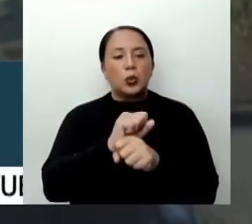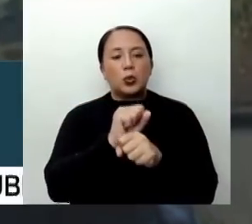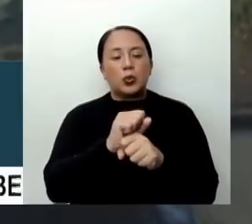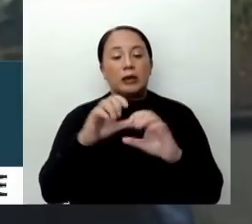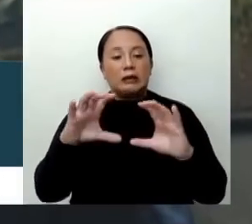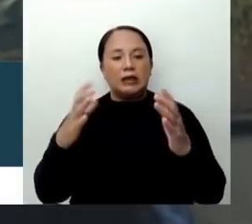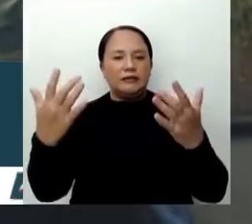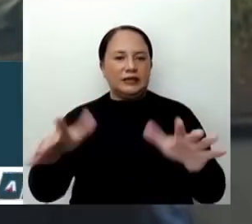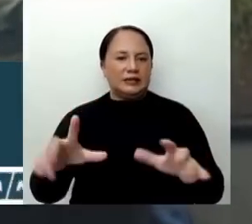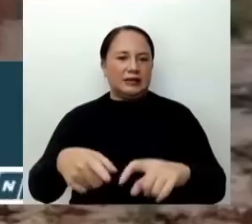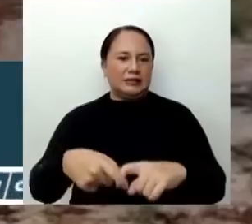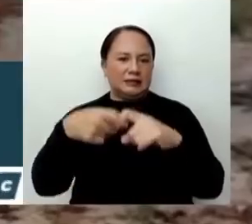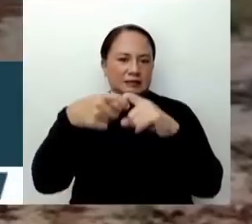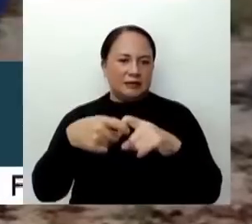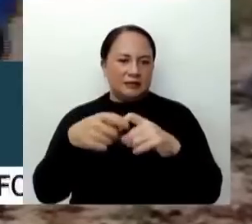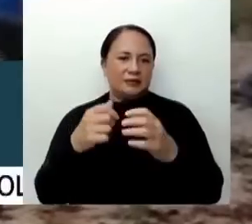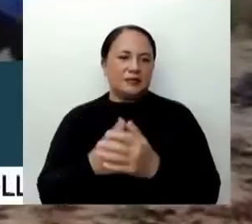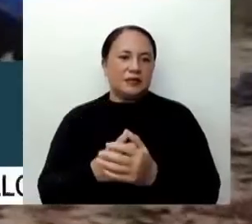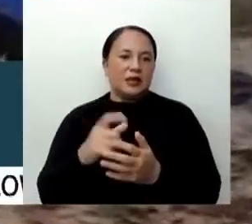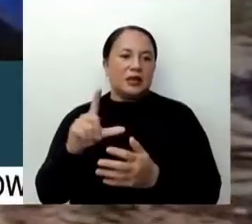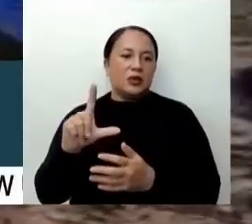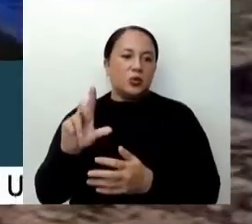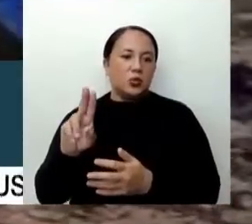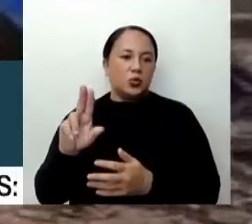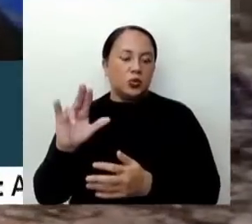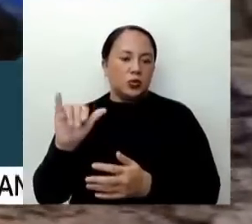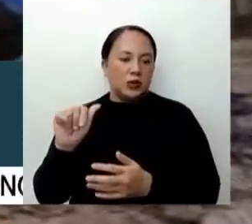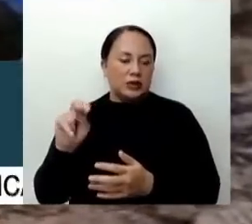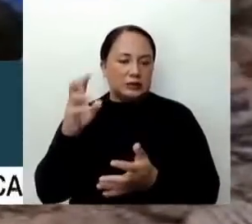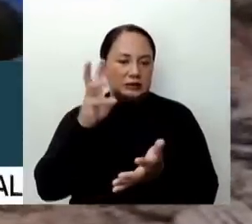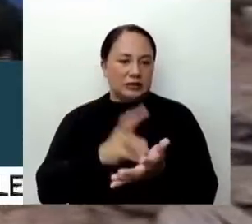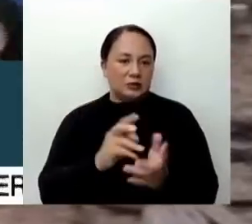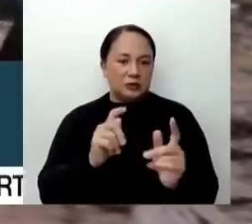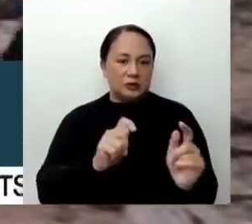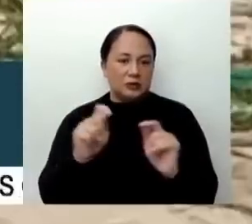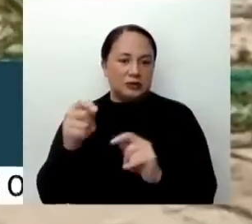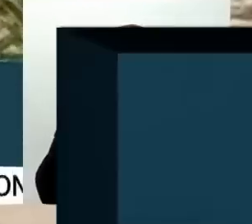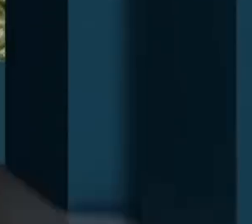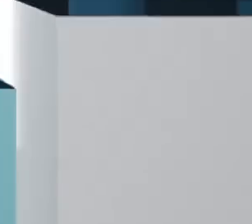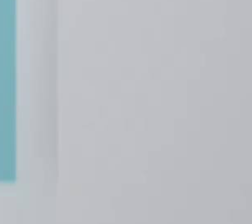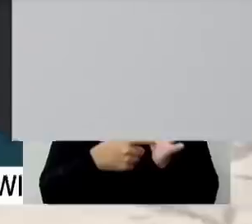suspended. In Uyugan Town, evacuations are not yet mandatory.